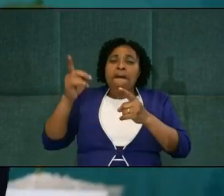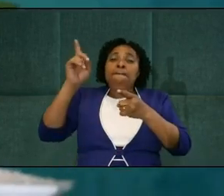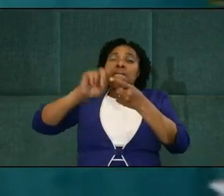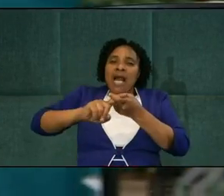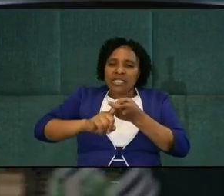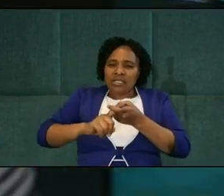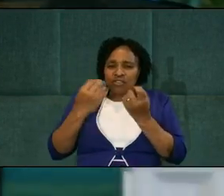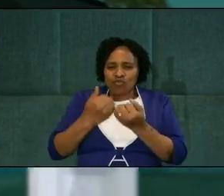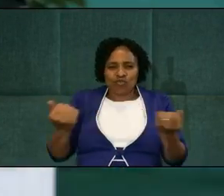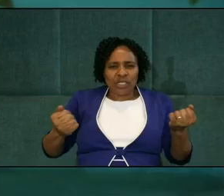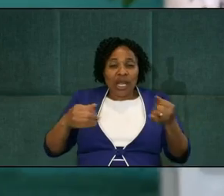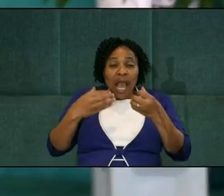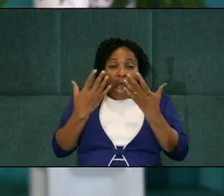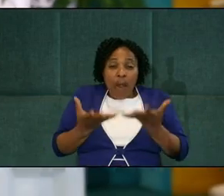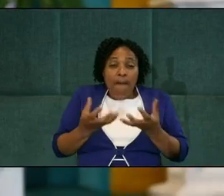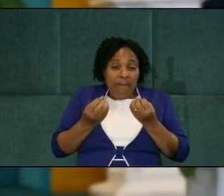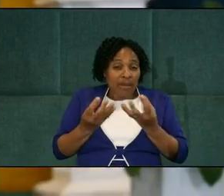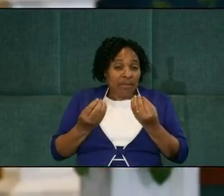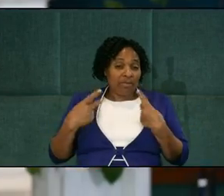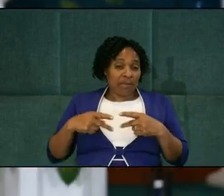people is that?